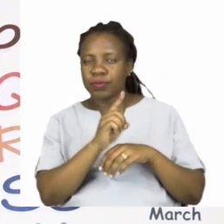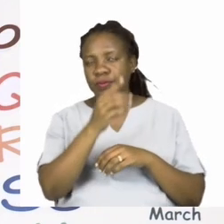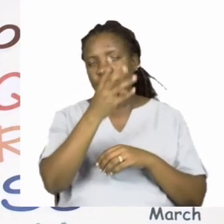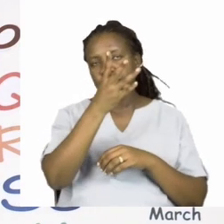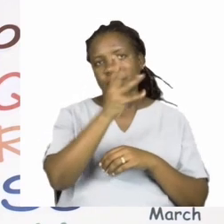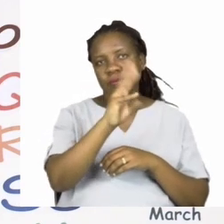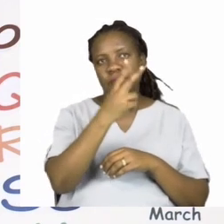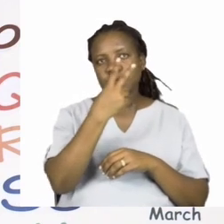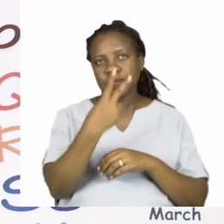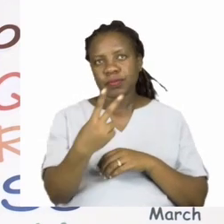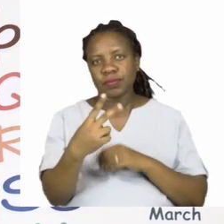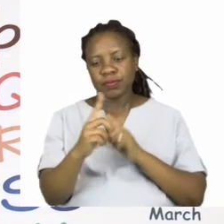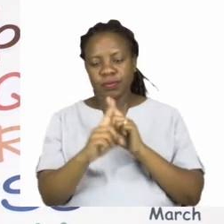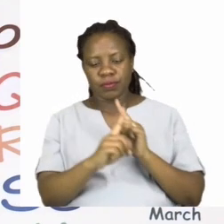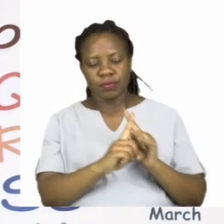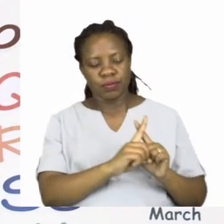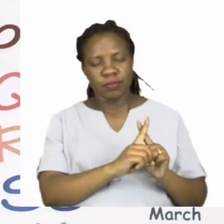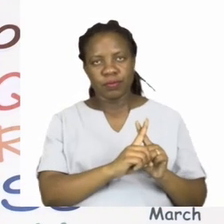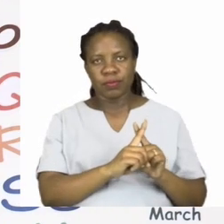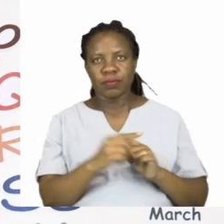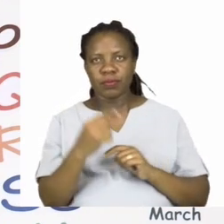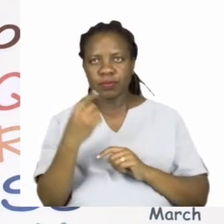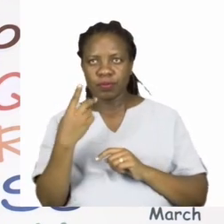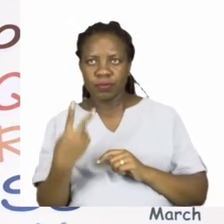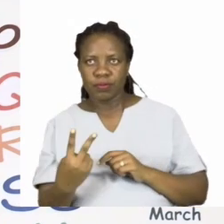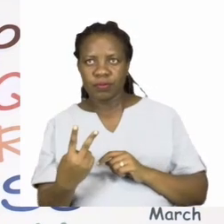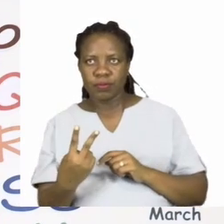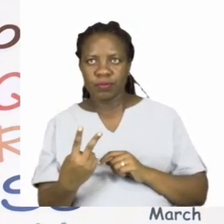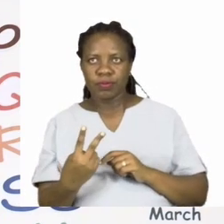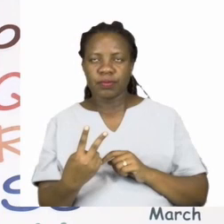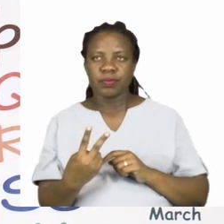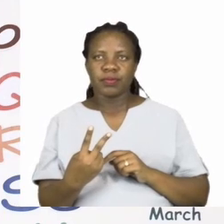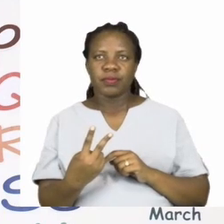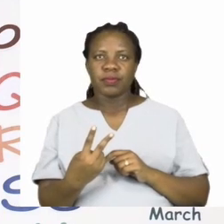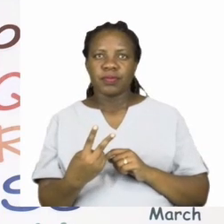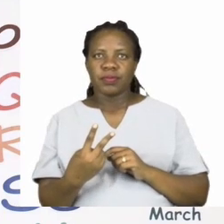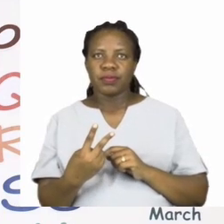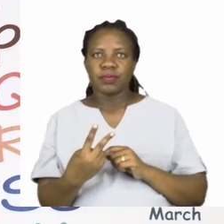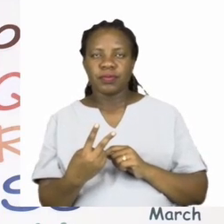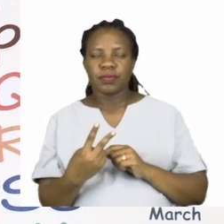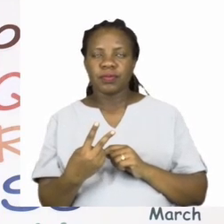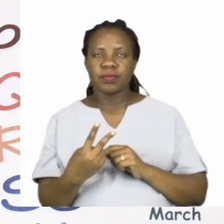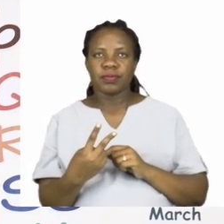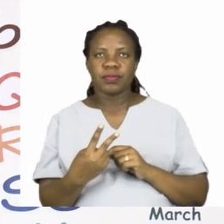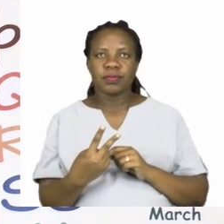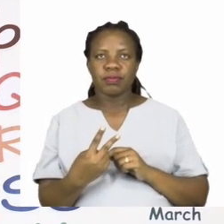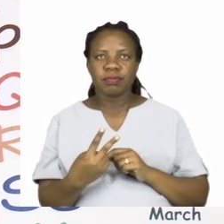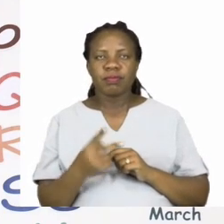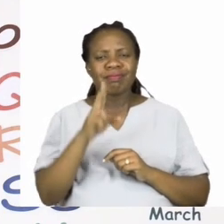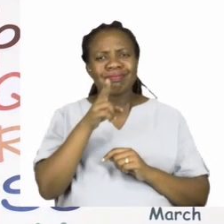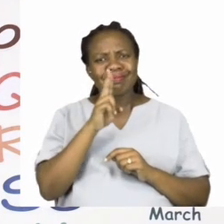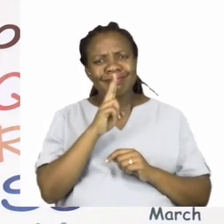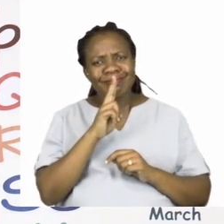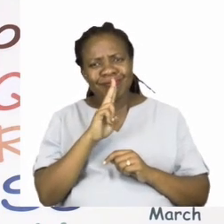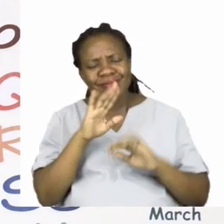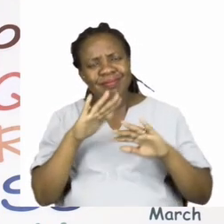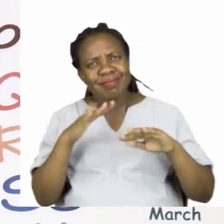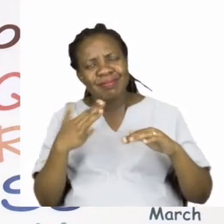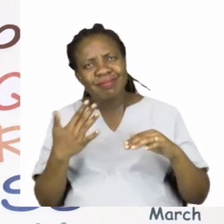62 times 2. Now, in order for us to get our answer, we need to